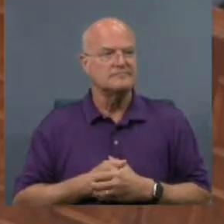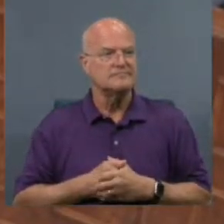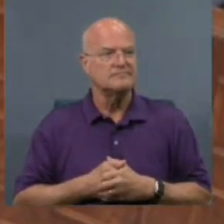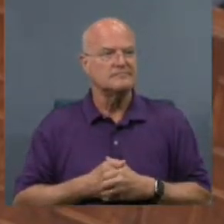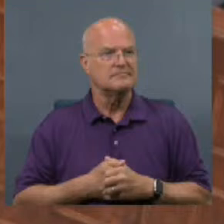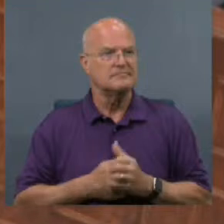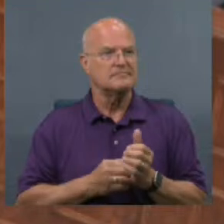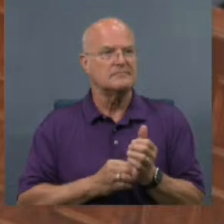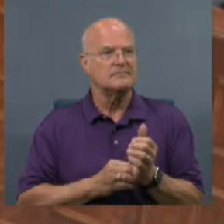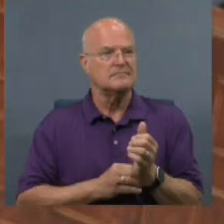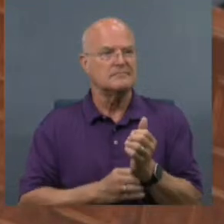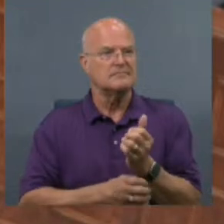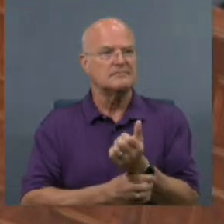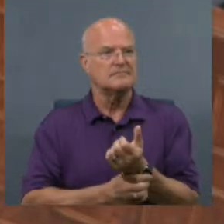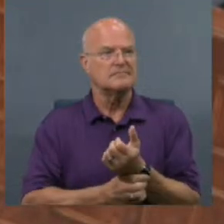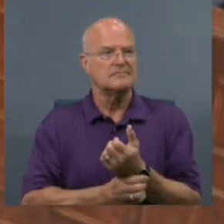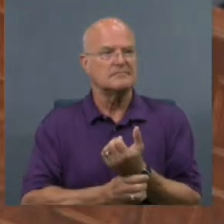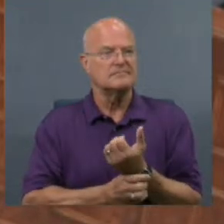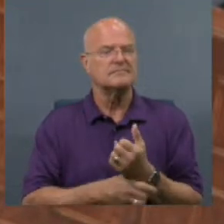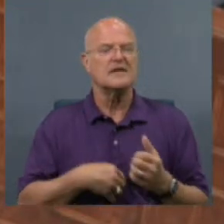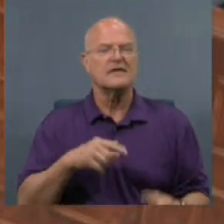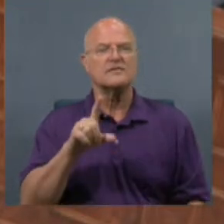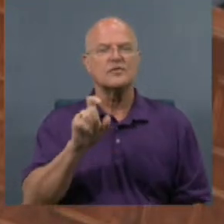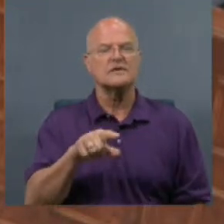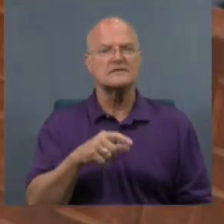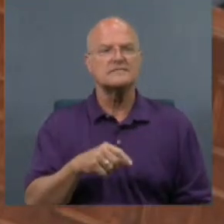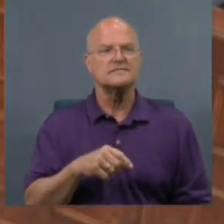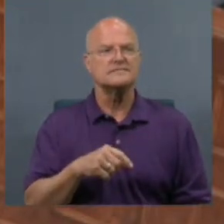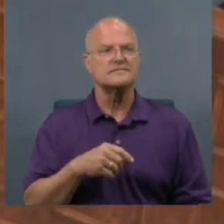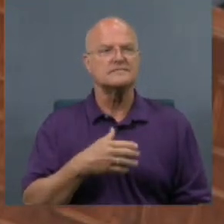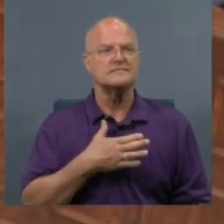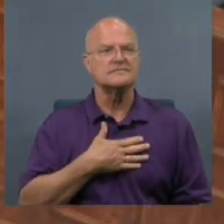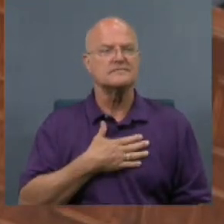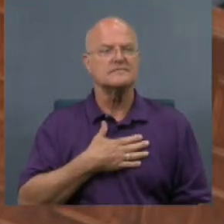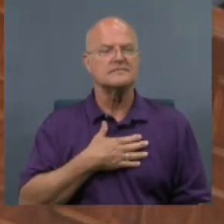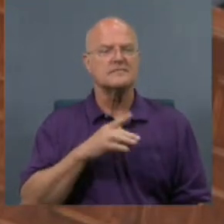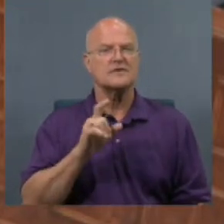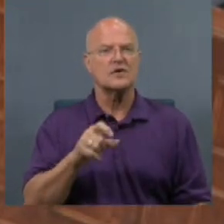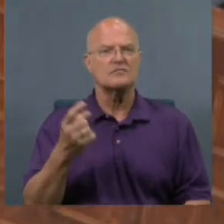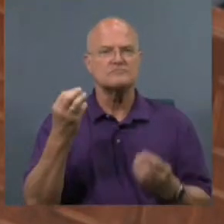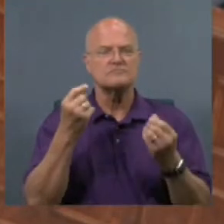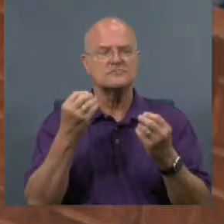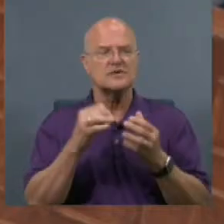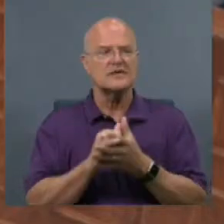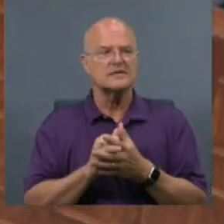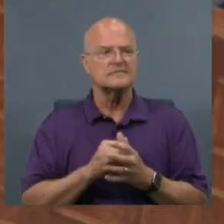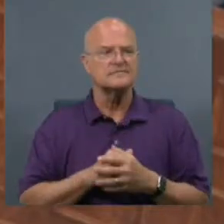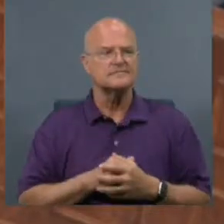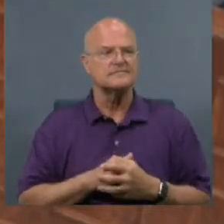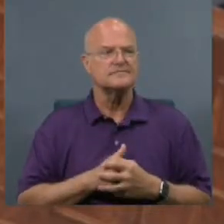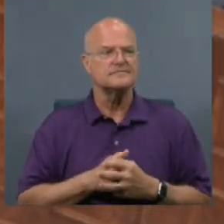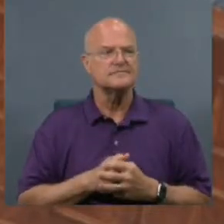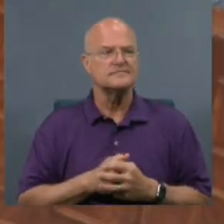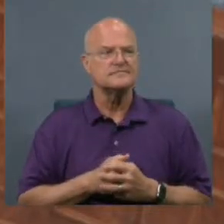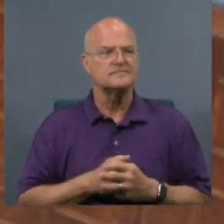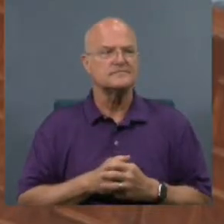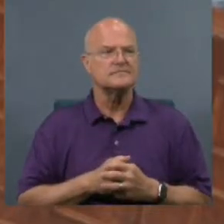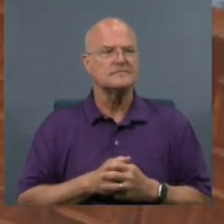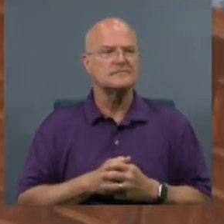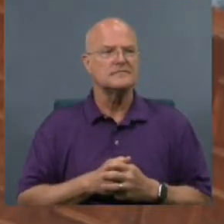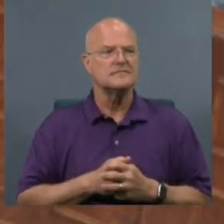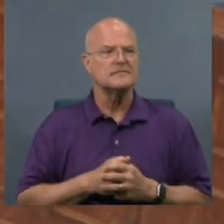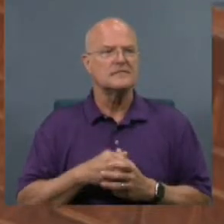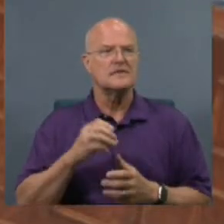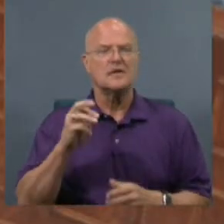Can I You ask have to say you want to do it. Yeah, quick question, if I may, Mr. Chair, while y'all are considering ahead. this. Thank you, sir. Mr. and